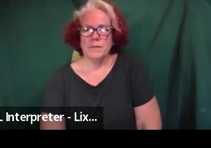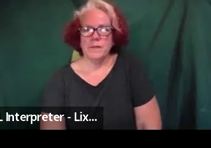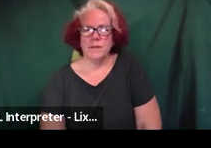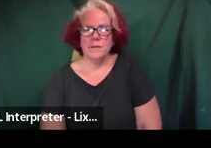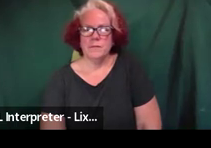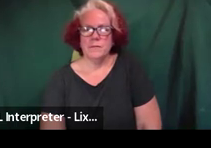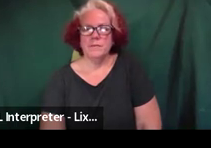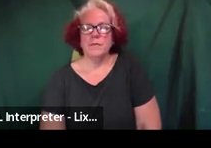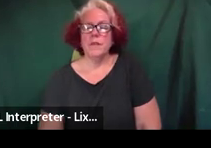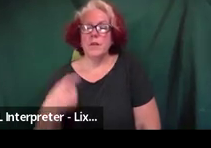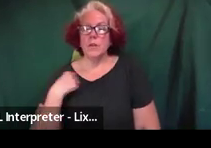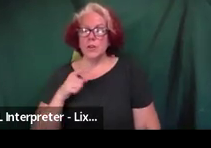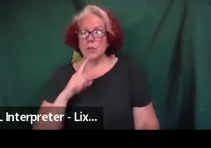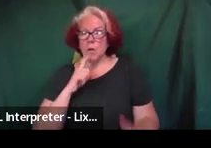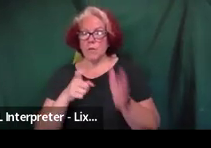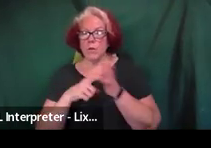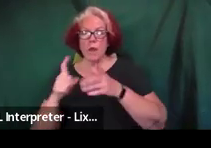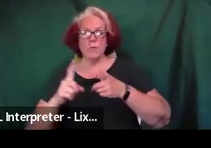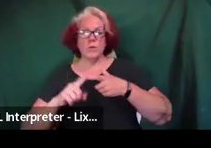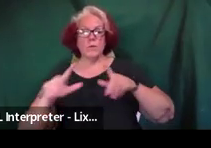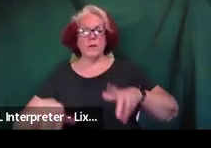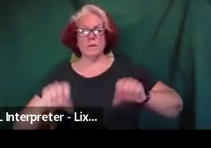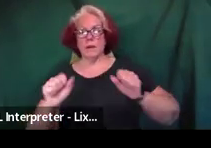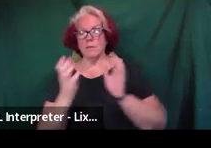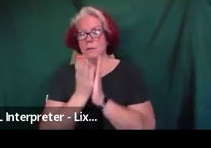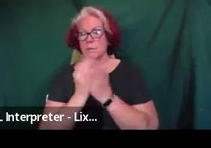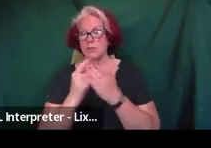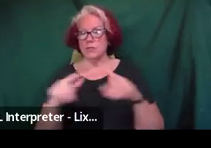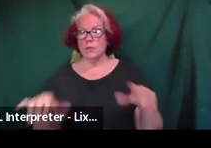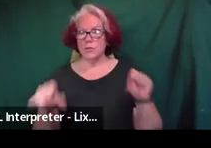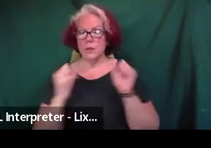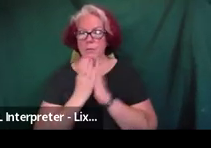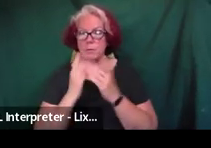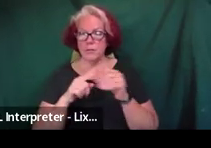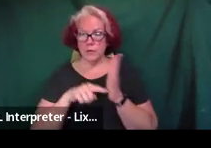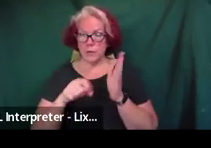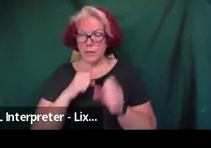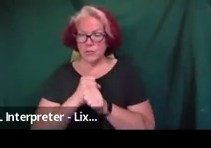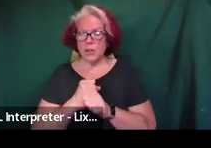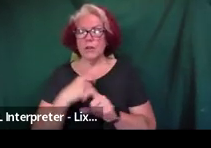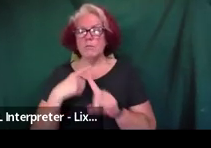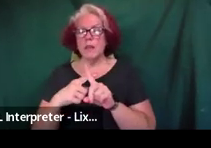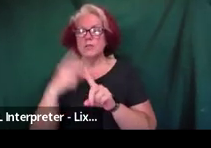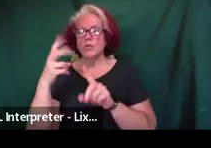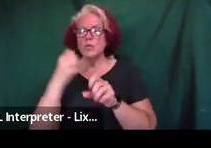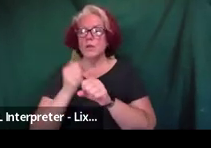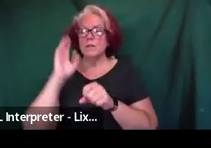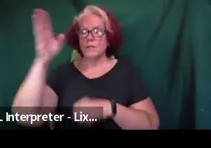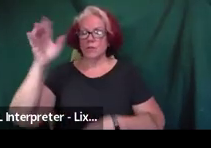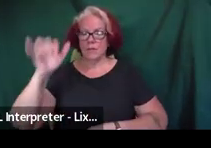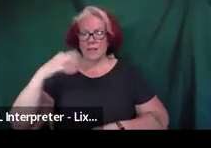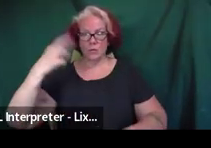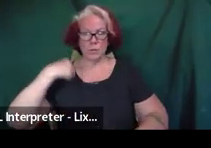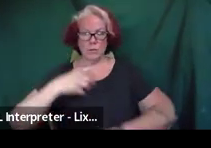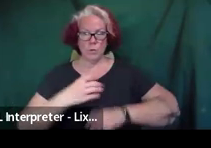you're required when we adopt a budget to adopt the budget for this year plus 2 years out, right? It was one of the reasons we got the negative. So